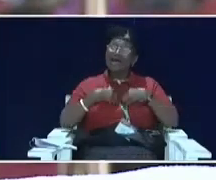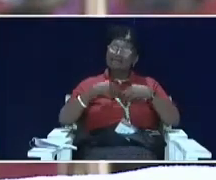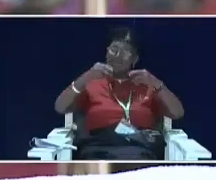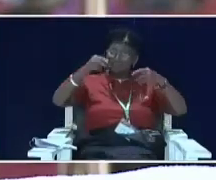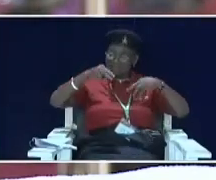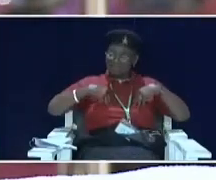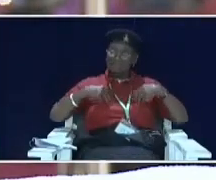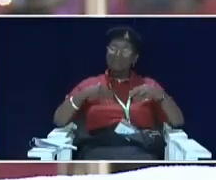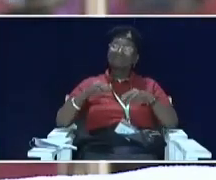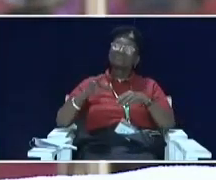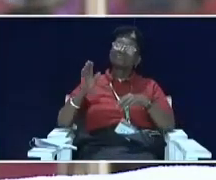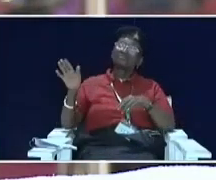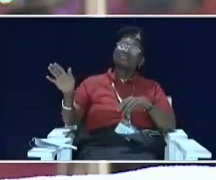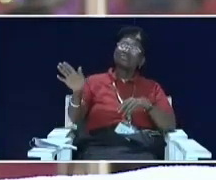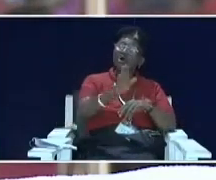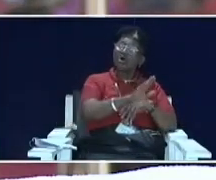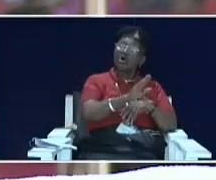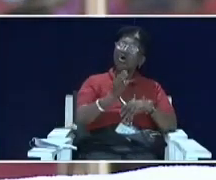offering,